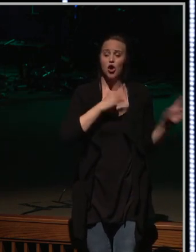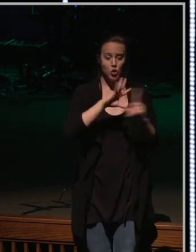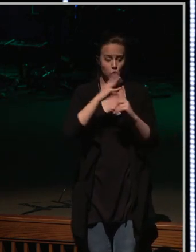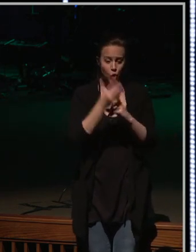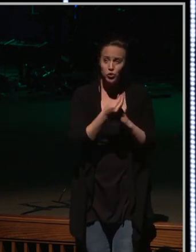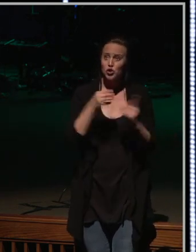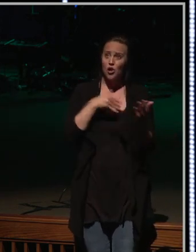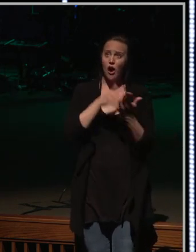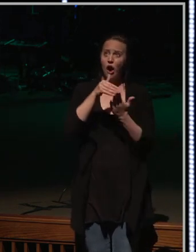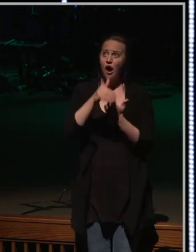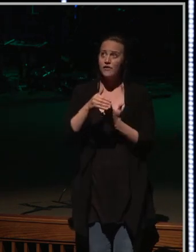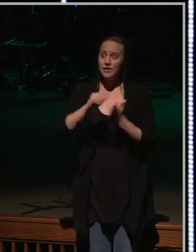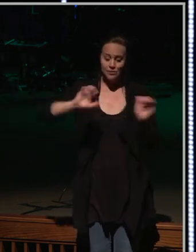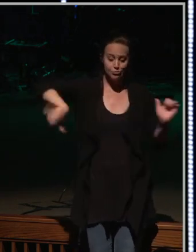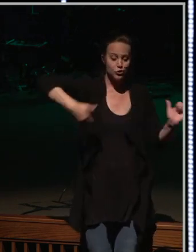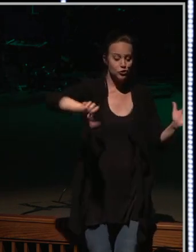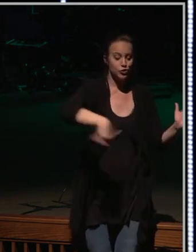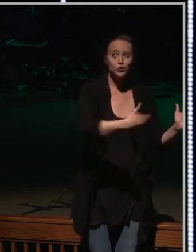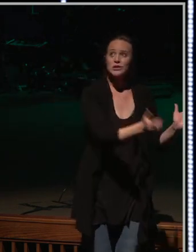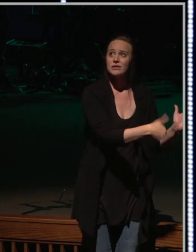even our sinful hearts wants to pursue.